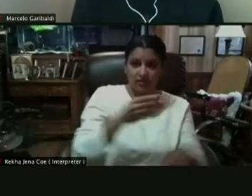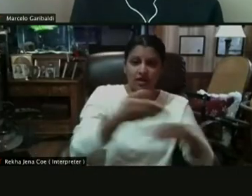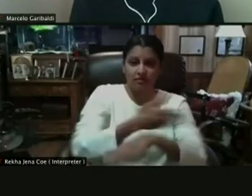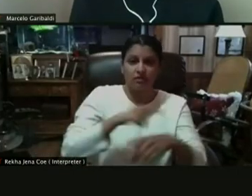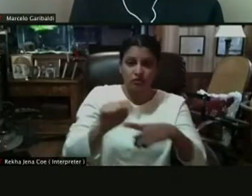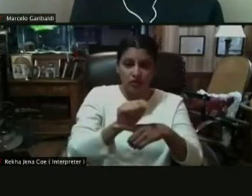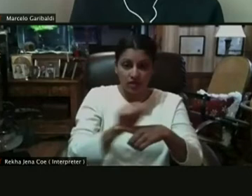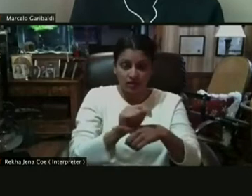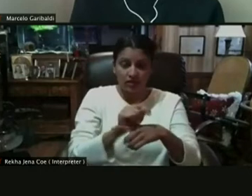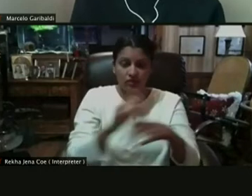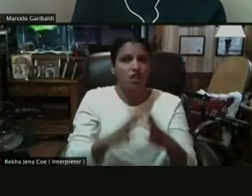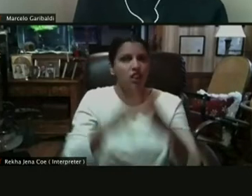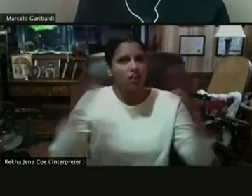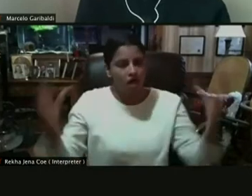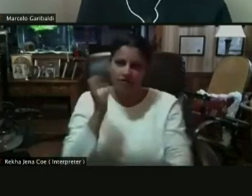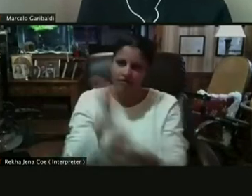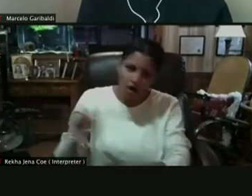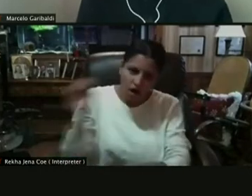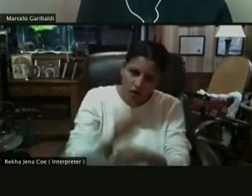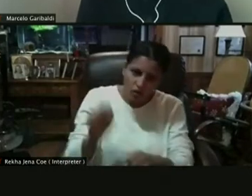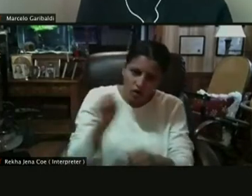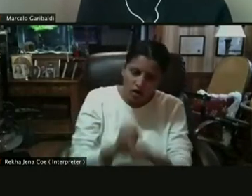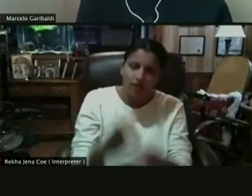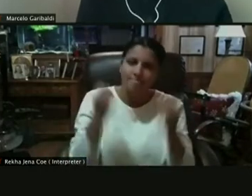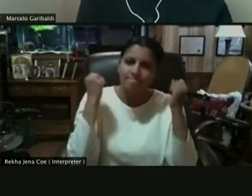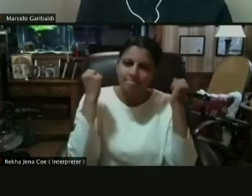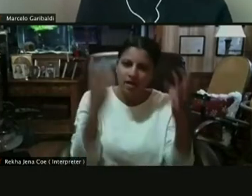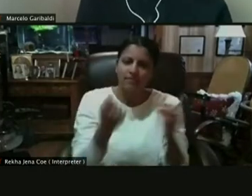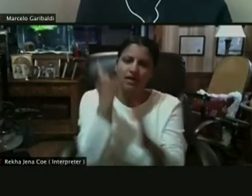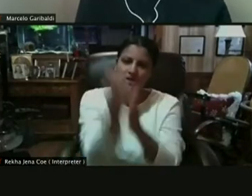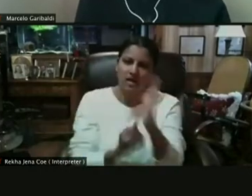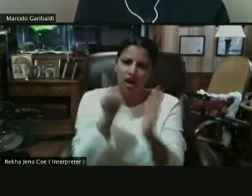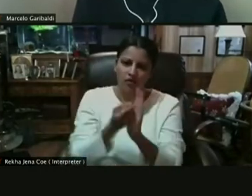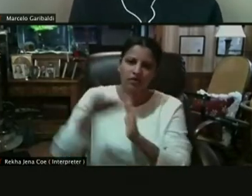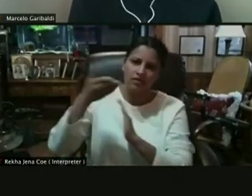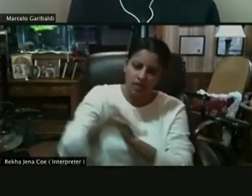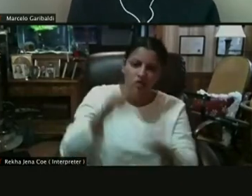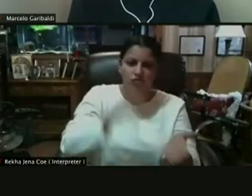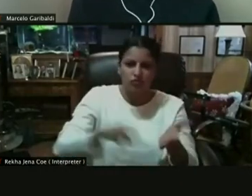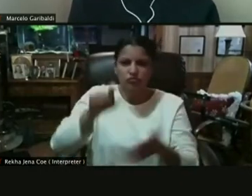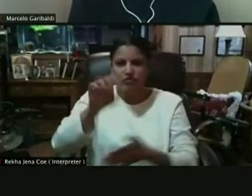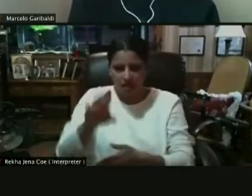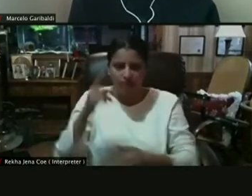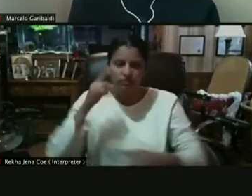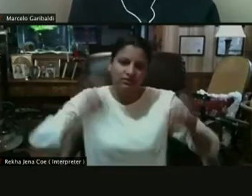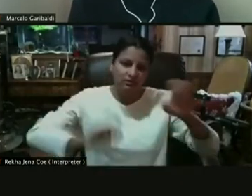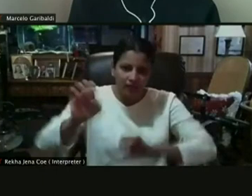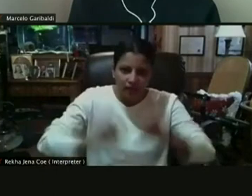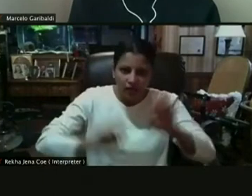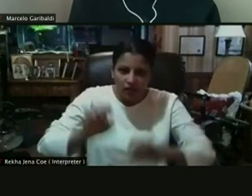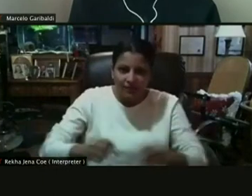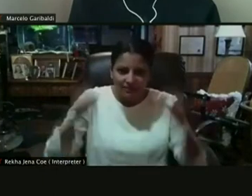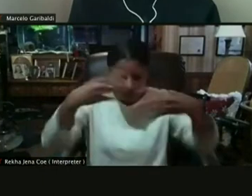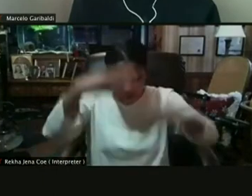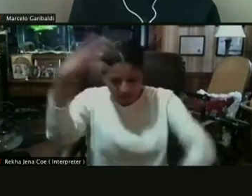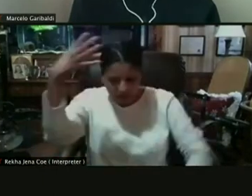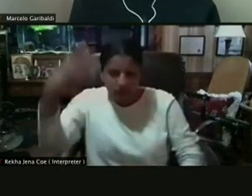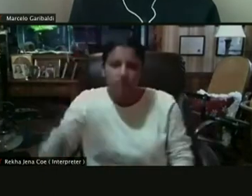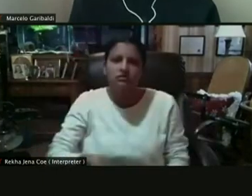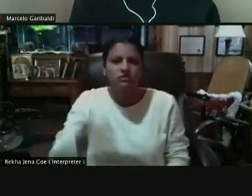hard work and many hours spent in the research lab doing experiments. It's certainly something where you need to